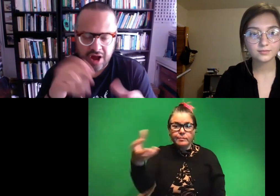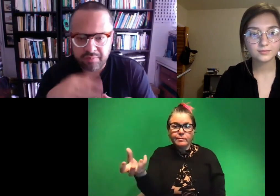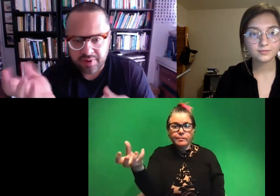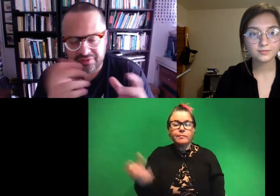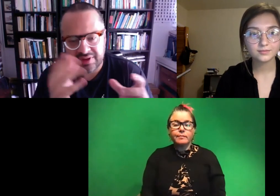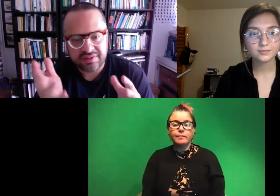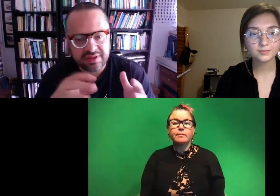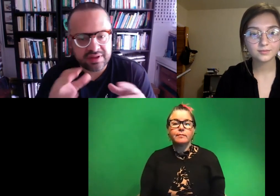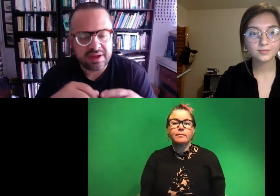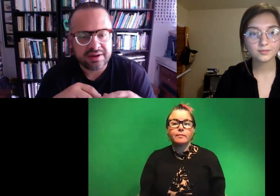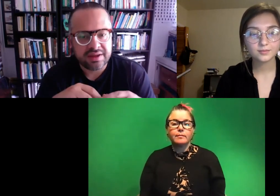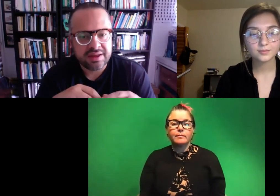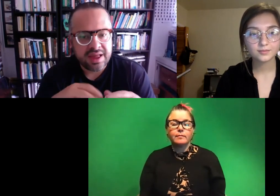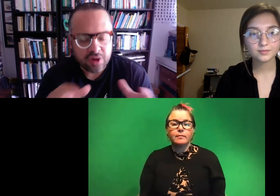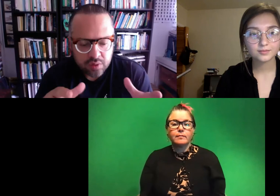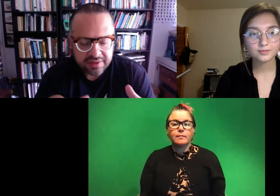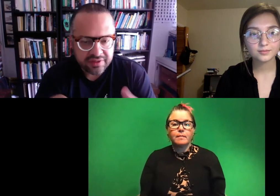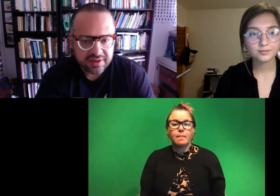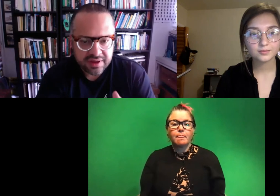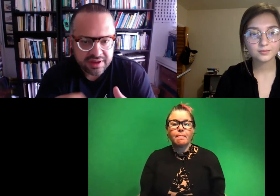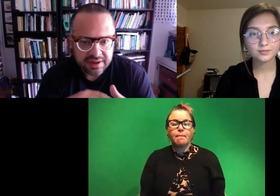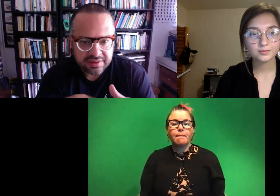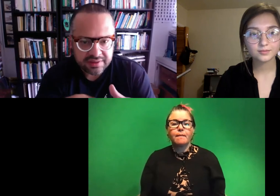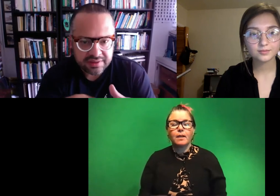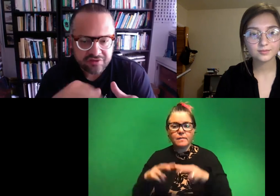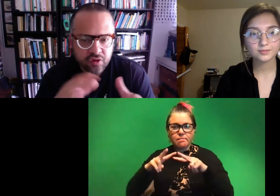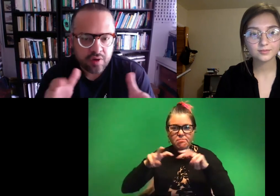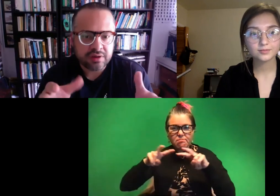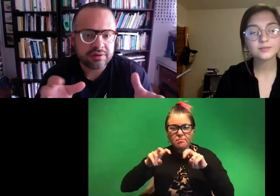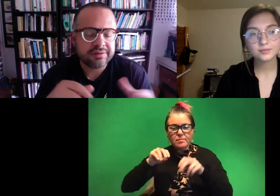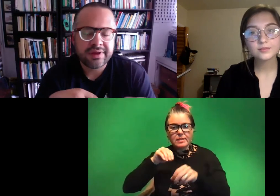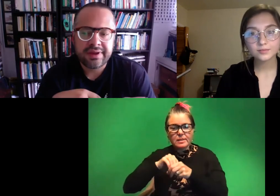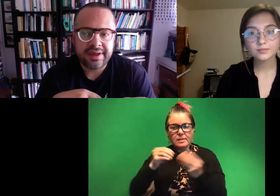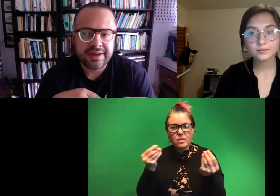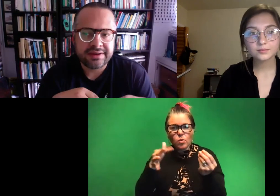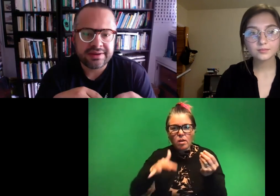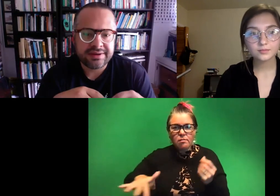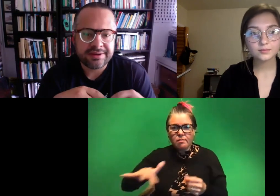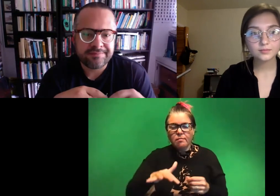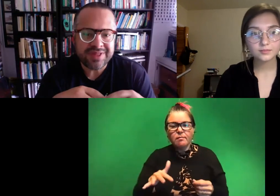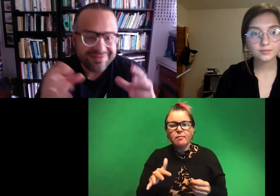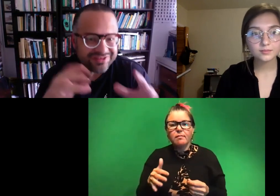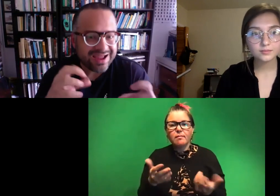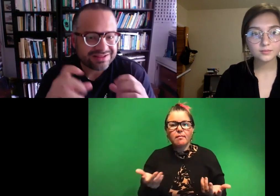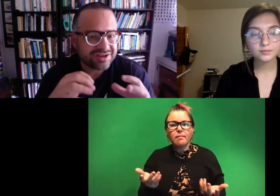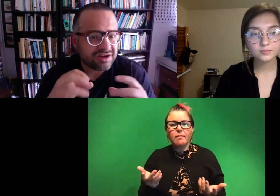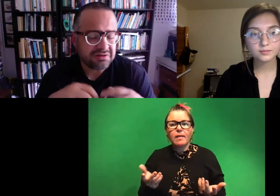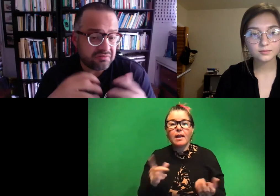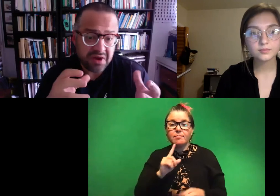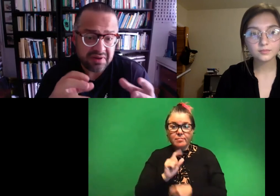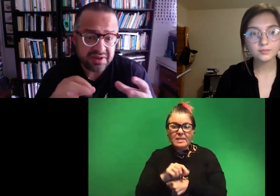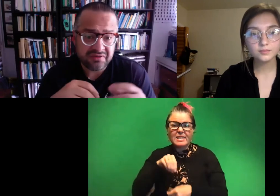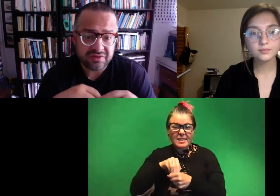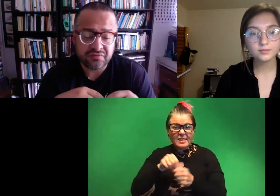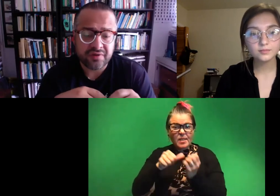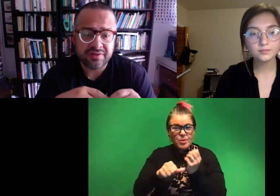turn upwards and look in the soil and inside the dung. It's